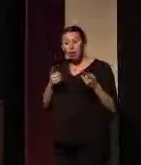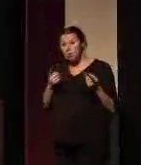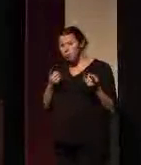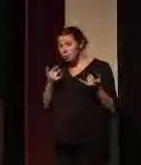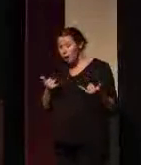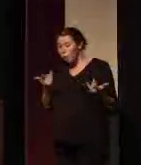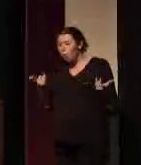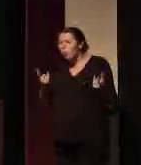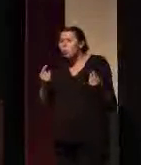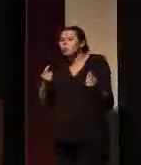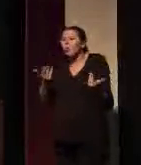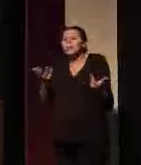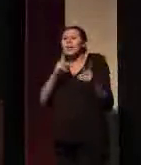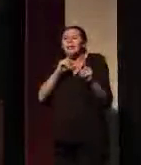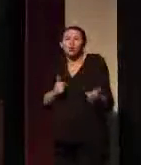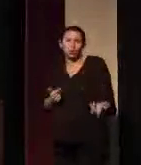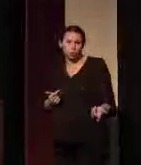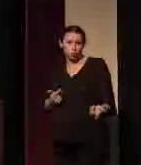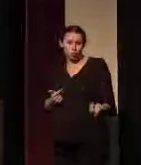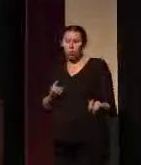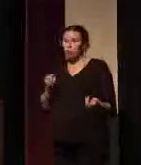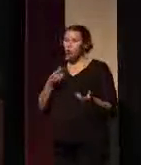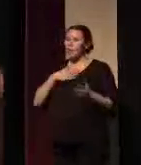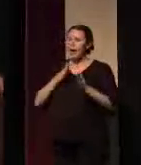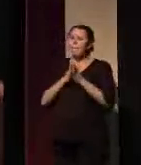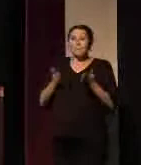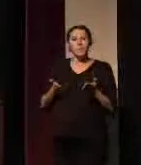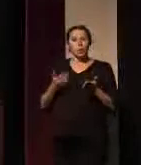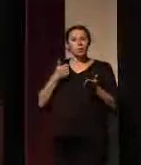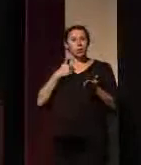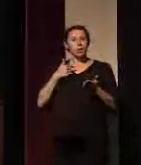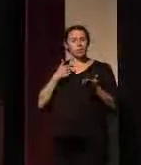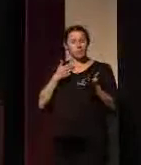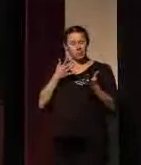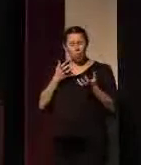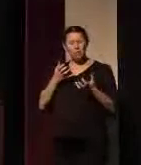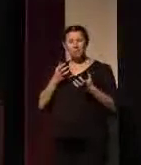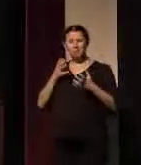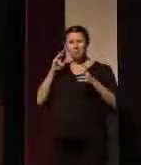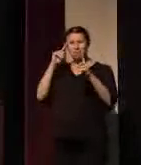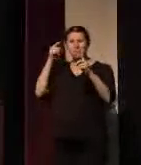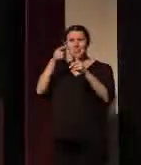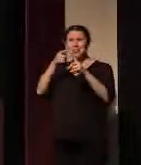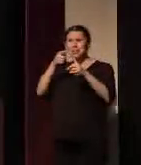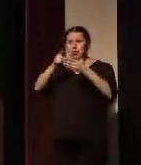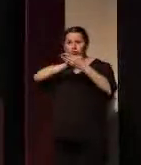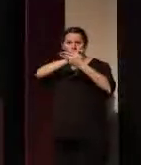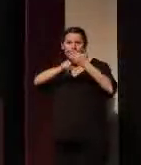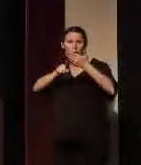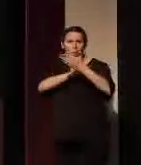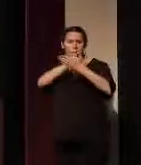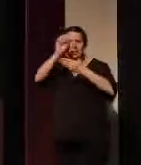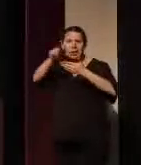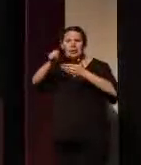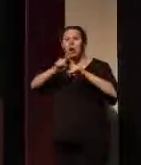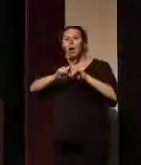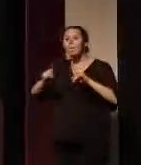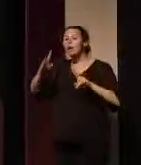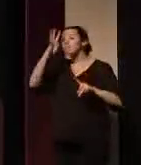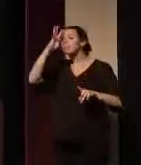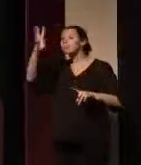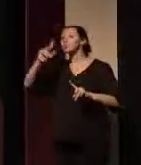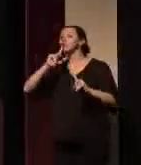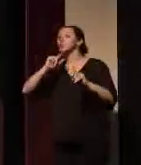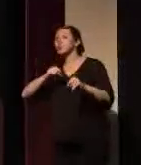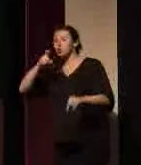pressed myself in writing my book not only to be critical, but also to come up with the solutions, because I think that part is difficult, but I